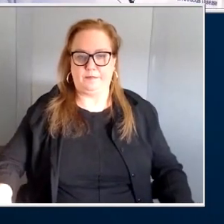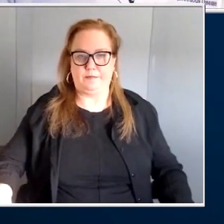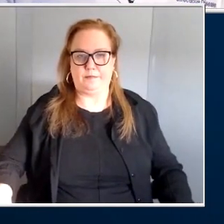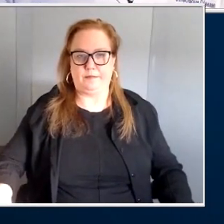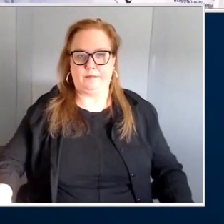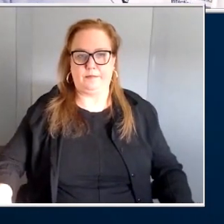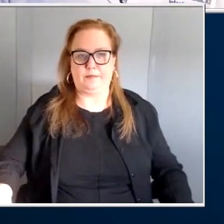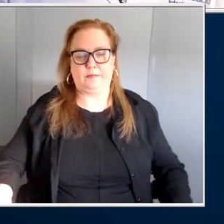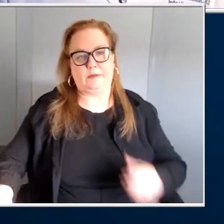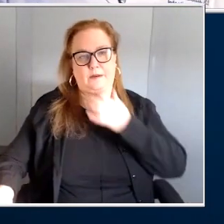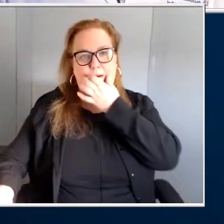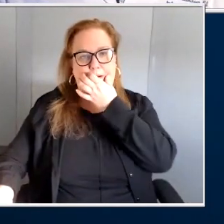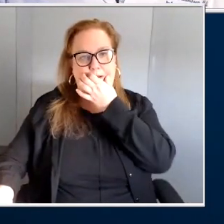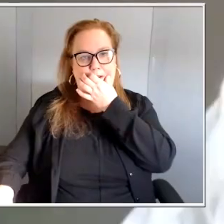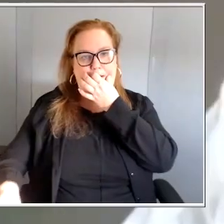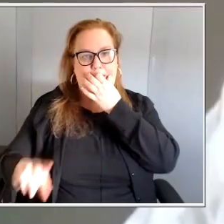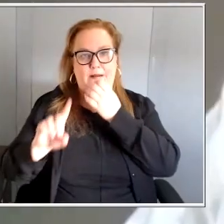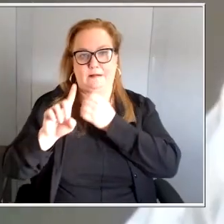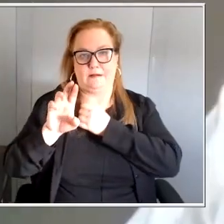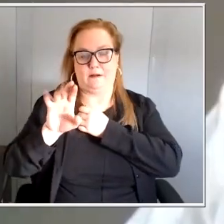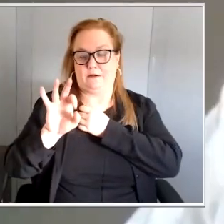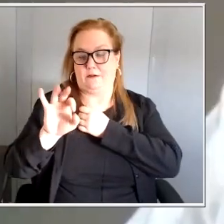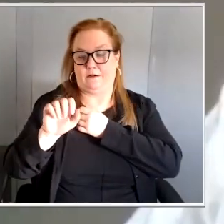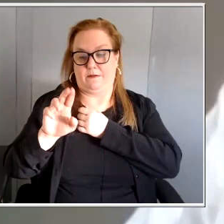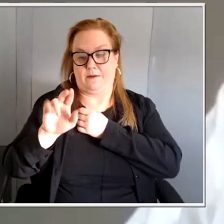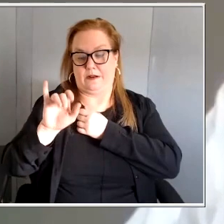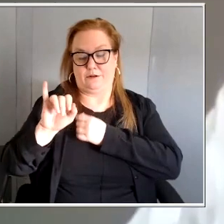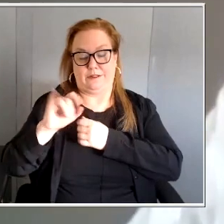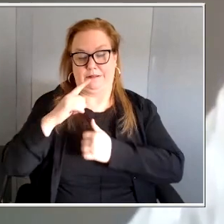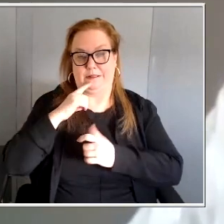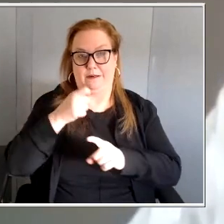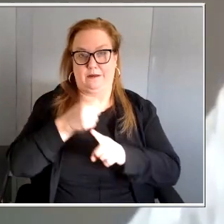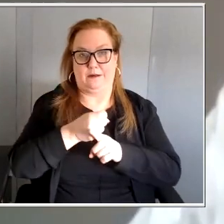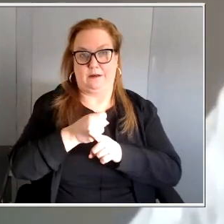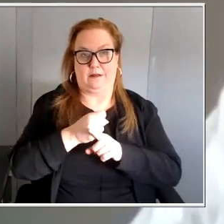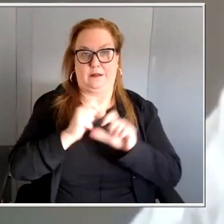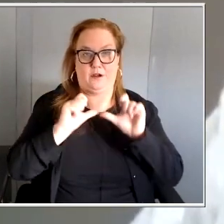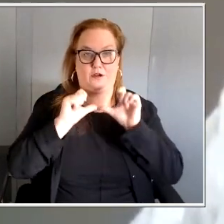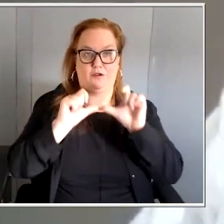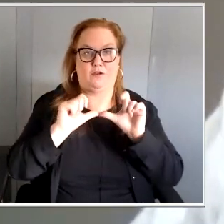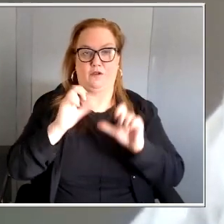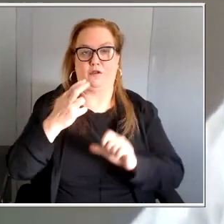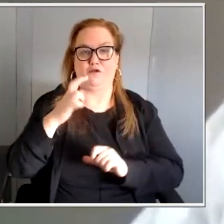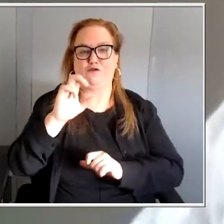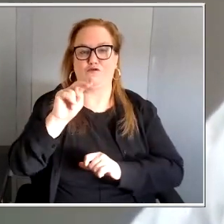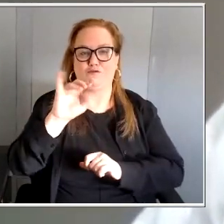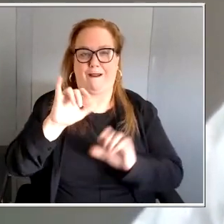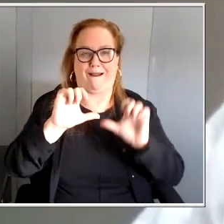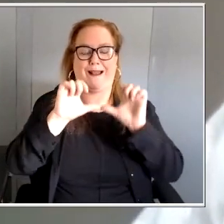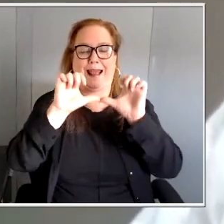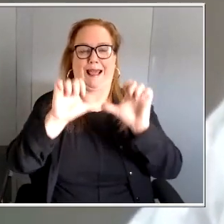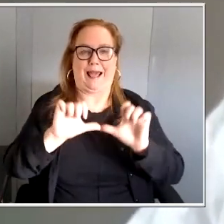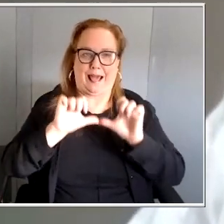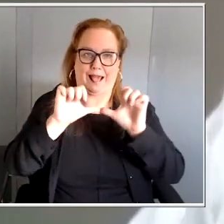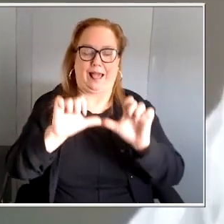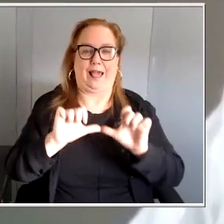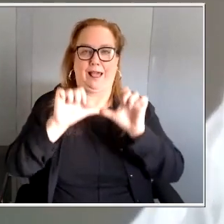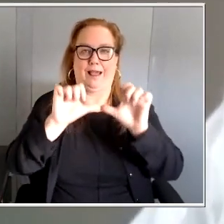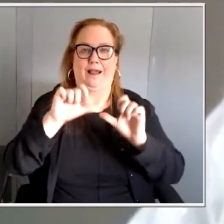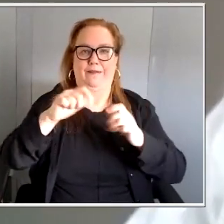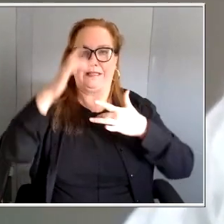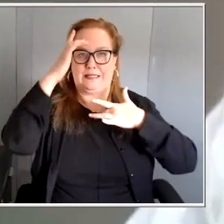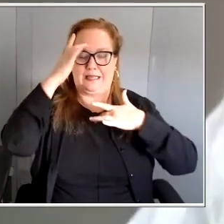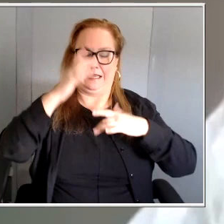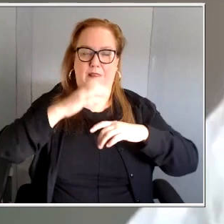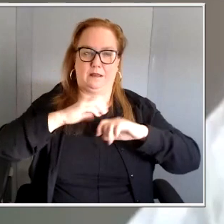Well, I think Dr. Fauci said it. Again, I'm going to go back to the chronicity of this disease and the